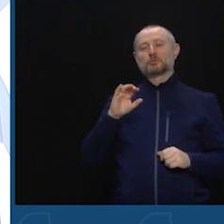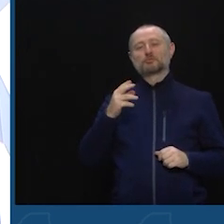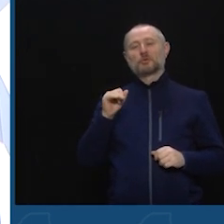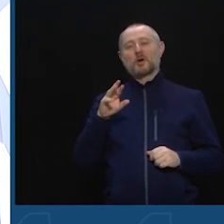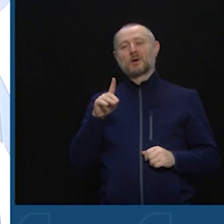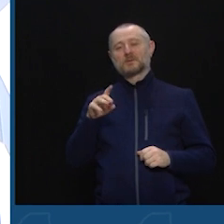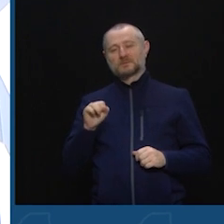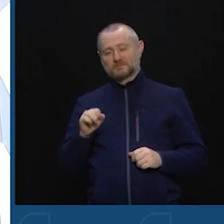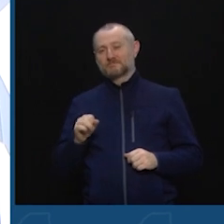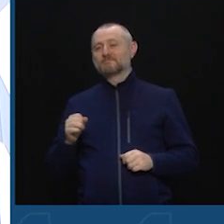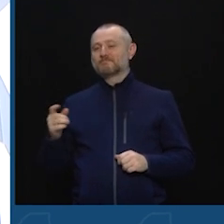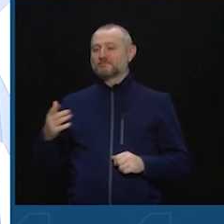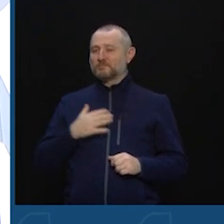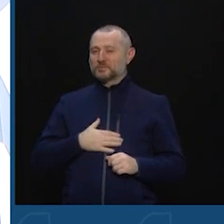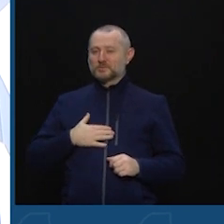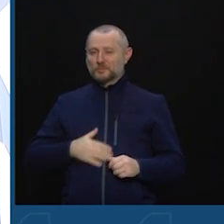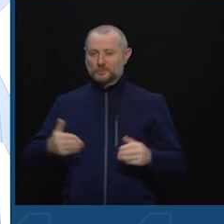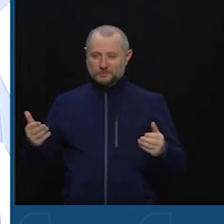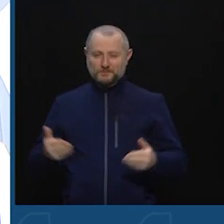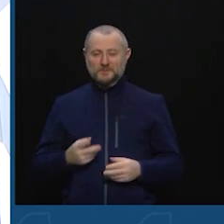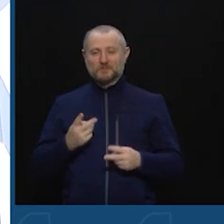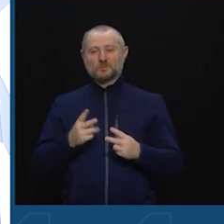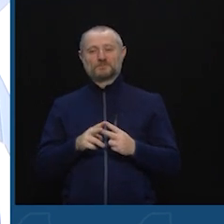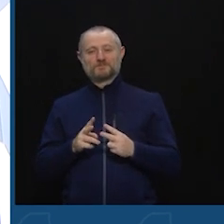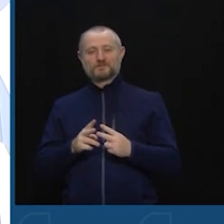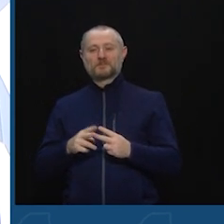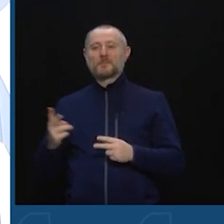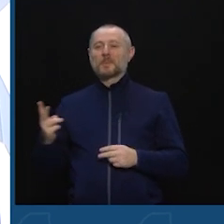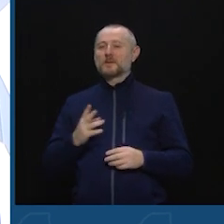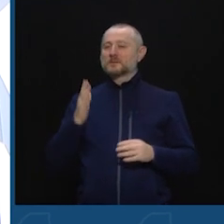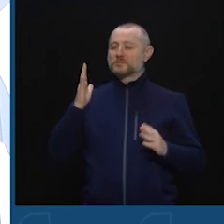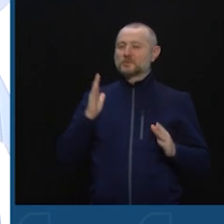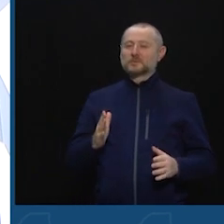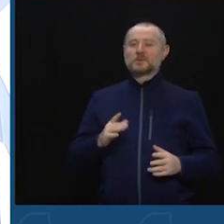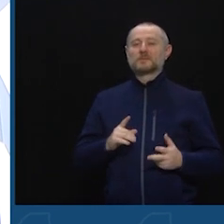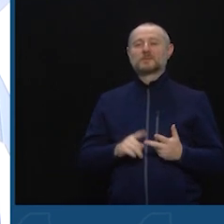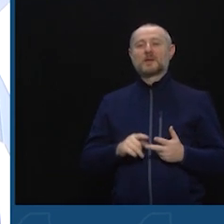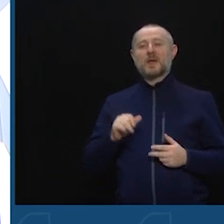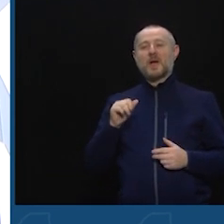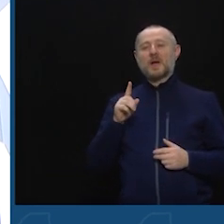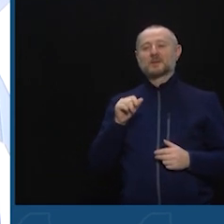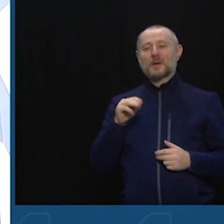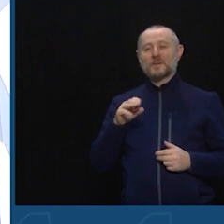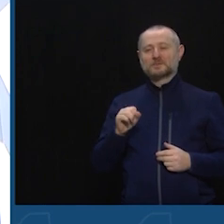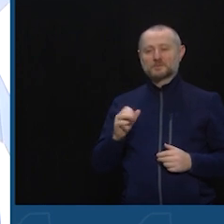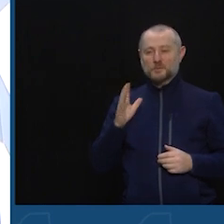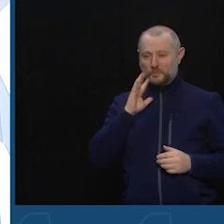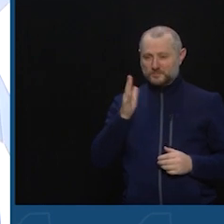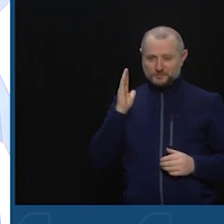warm welcome. Please join me in giving a warm welcome to Speaker Adrian Adams.